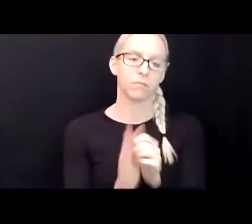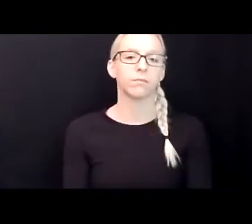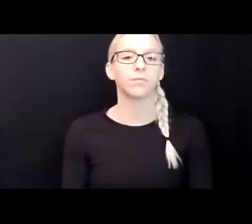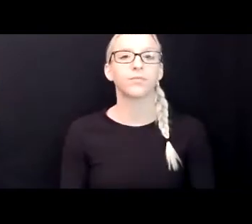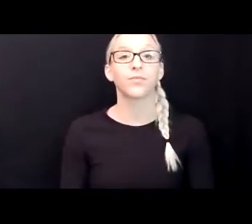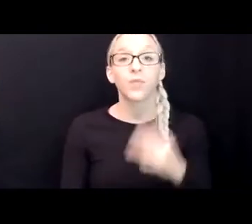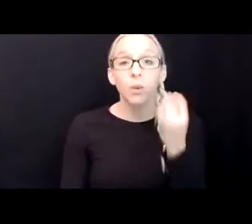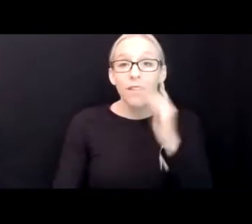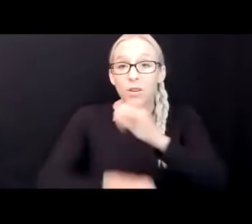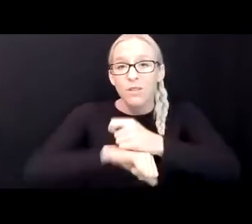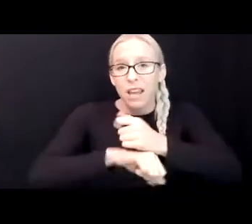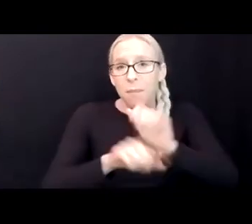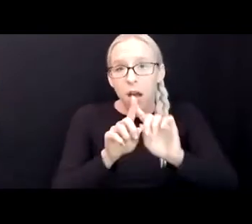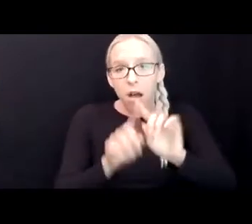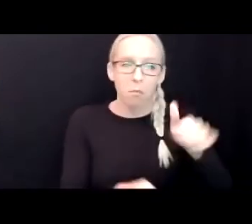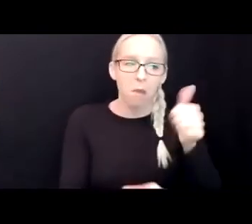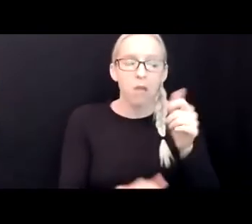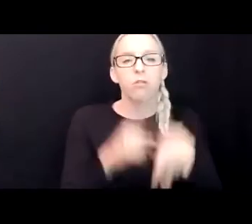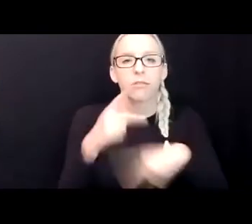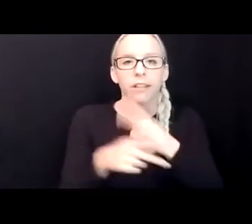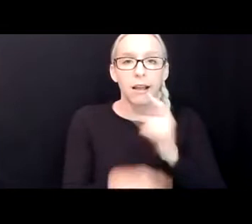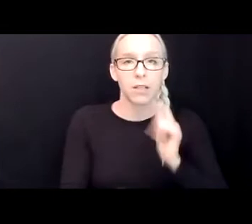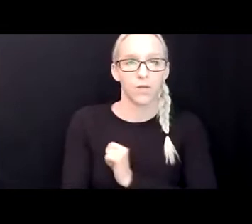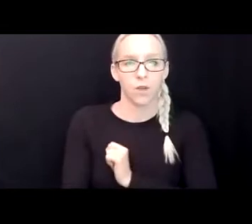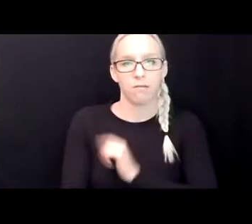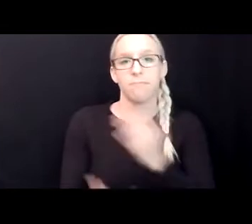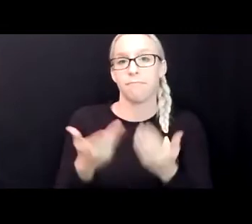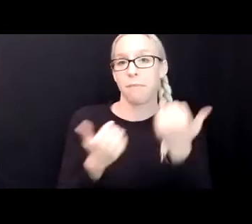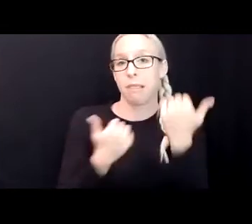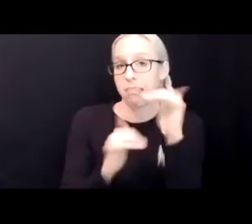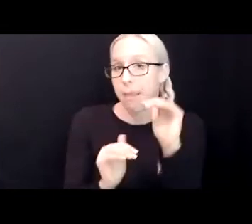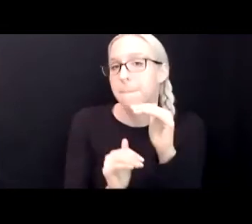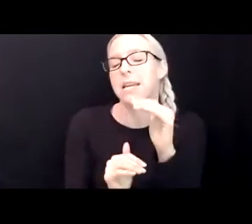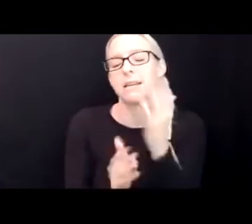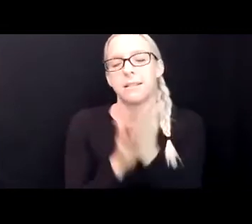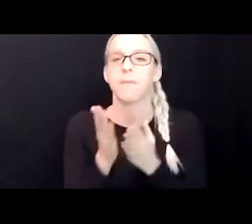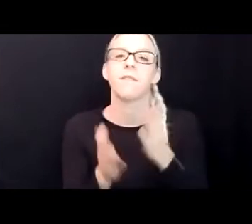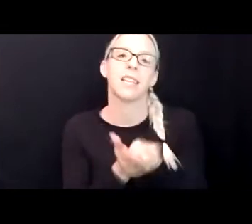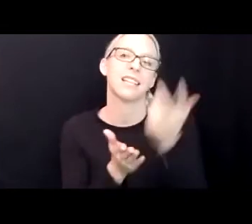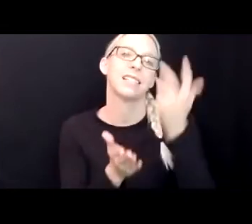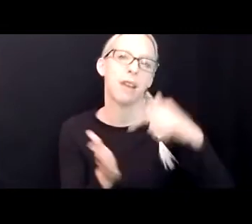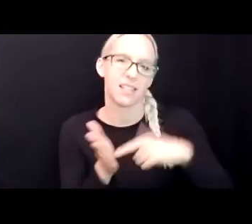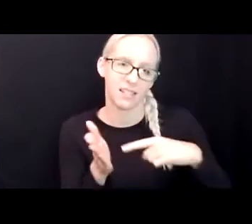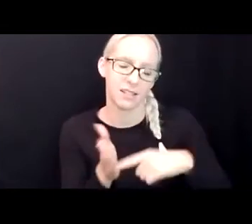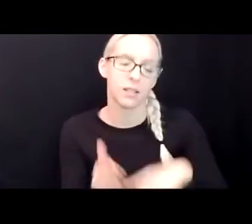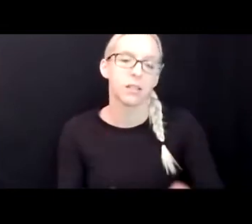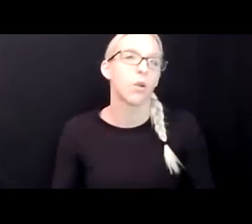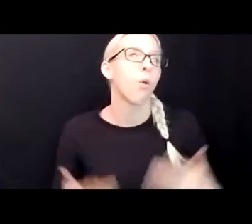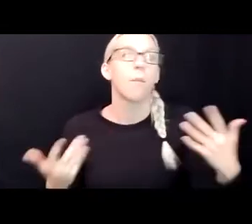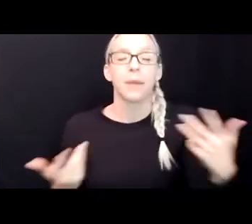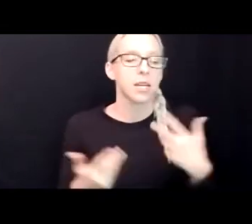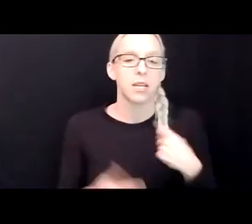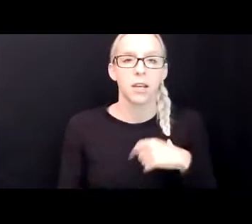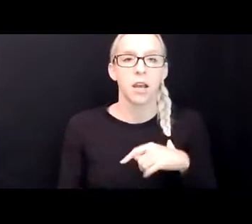other kinds of trusts, you may be able to limit some of the expenses, but there may be cost of having a trustee or